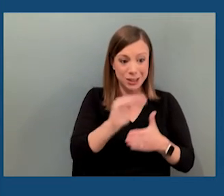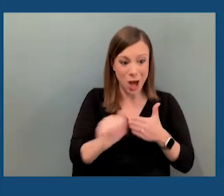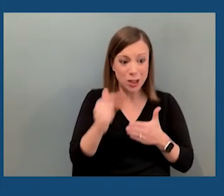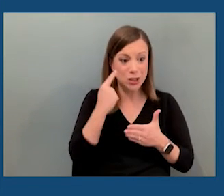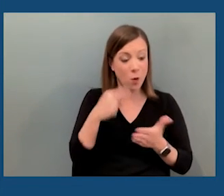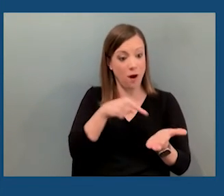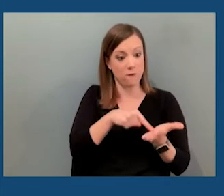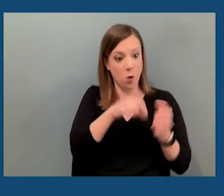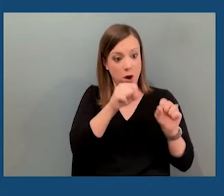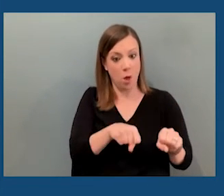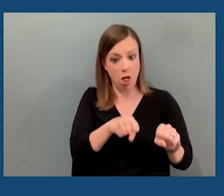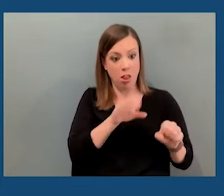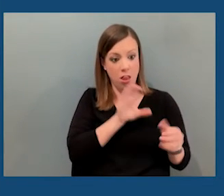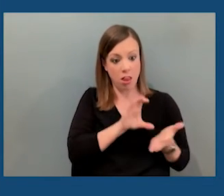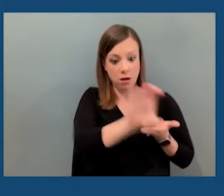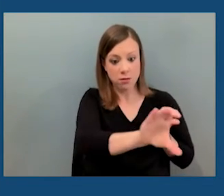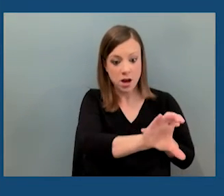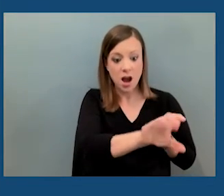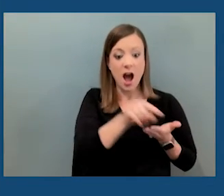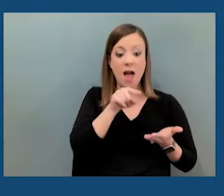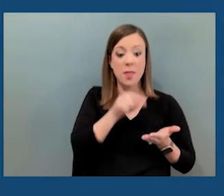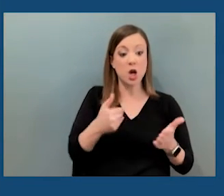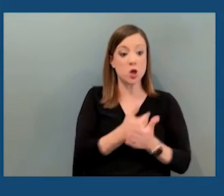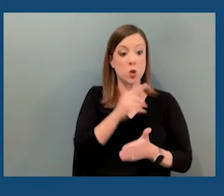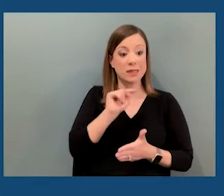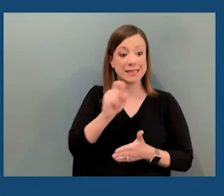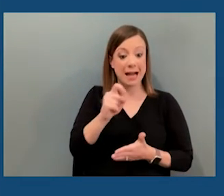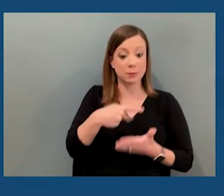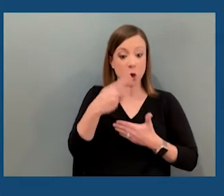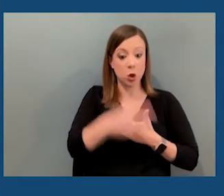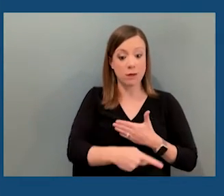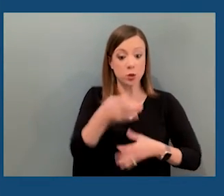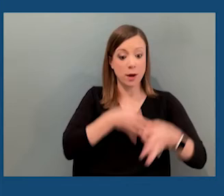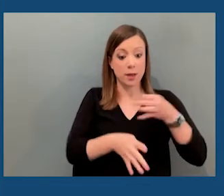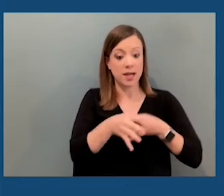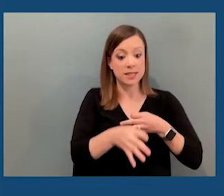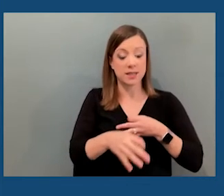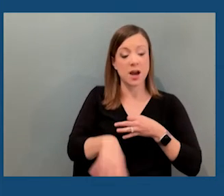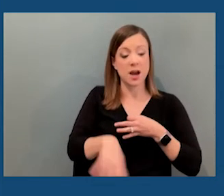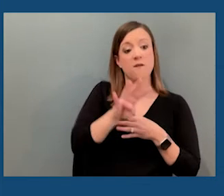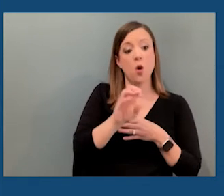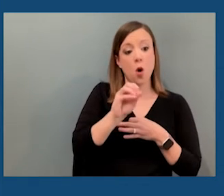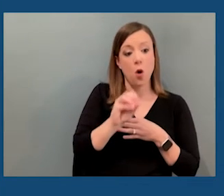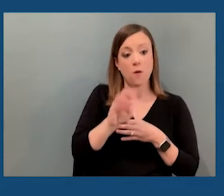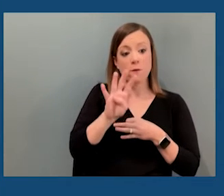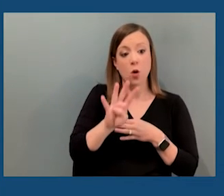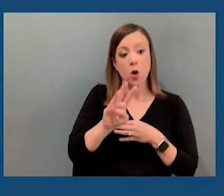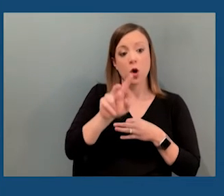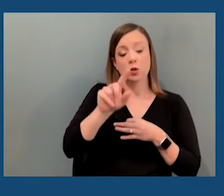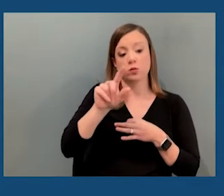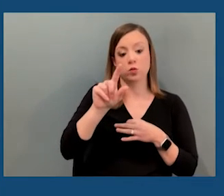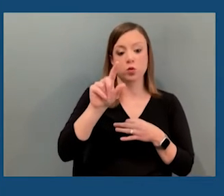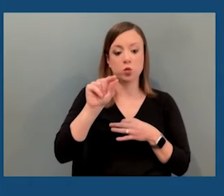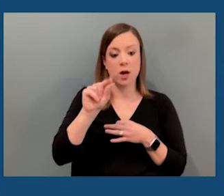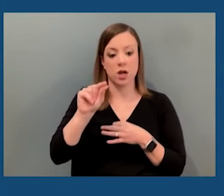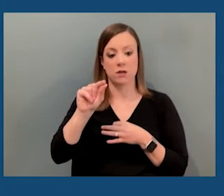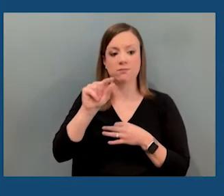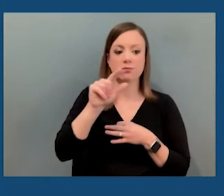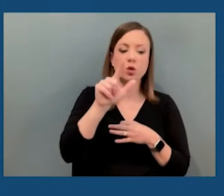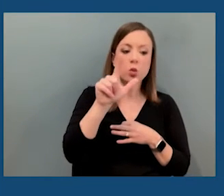old 421A and expand the supply of apartments, and an update of the 2019 rent laws intended to